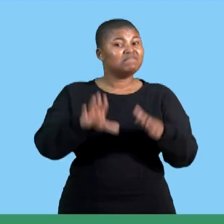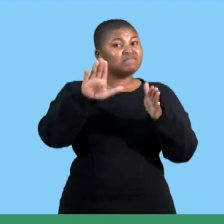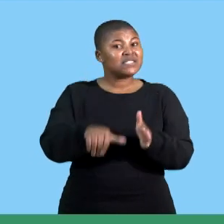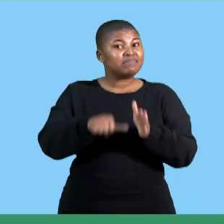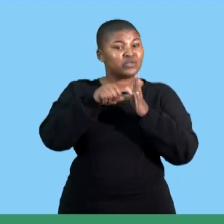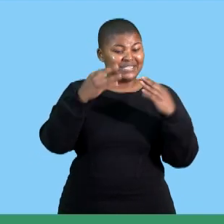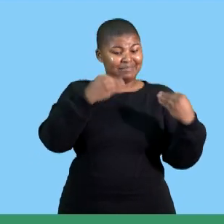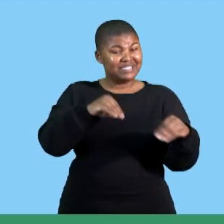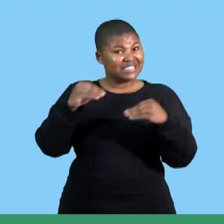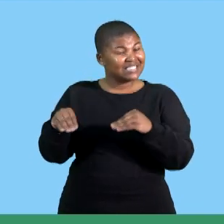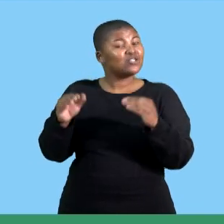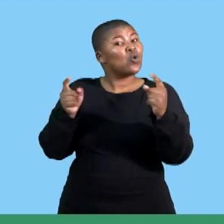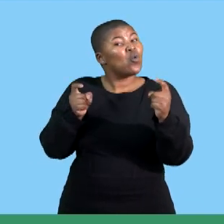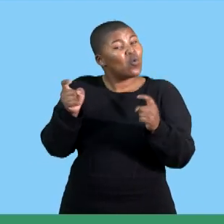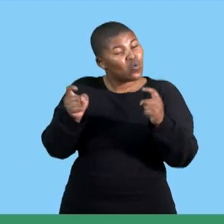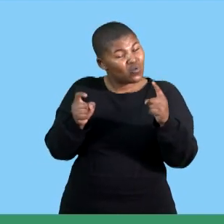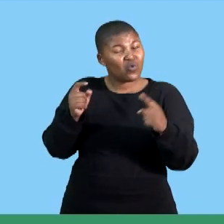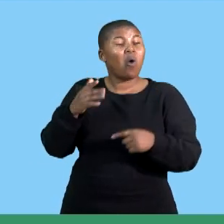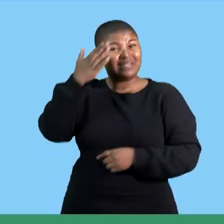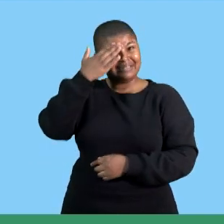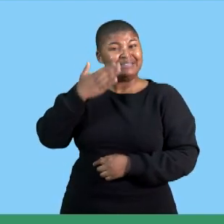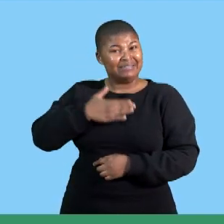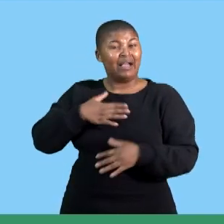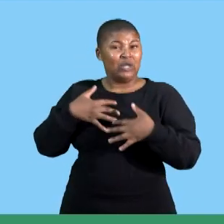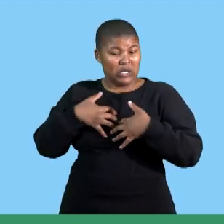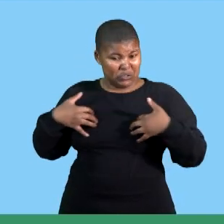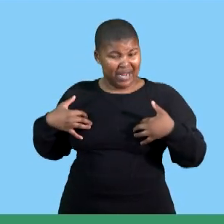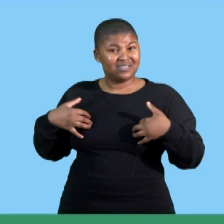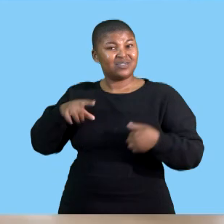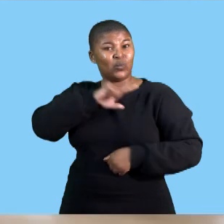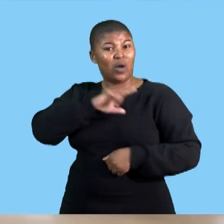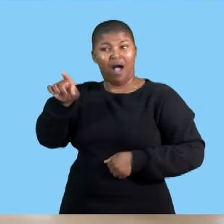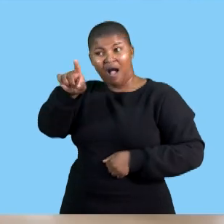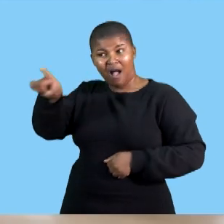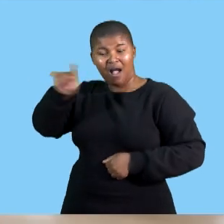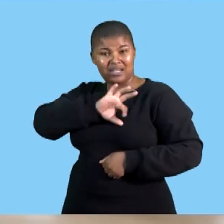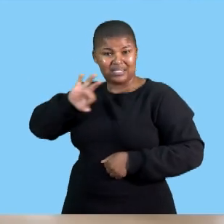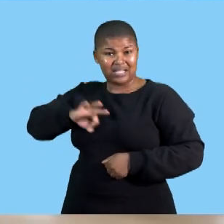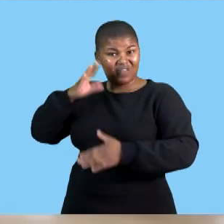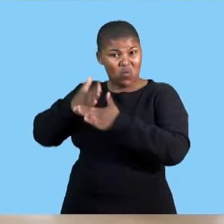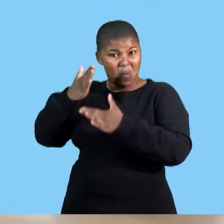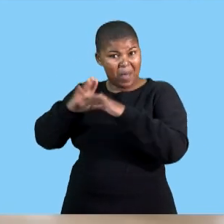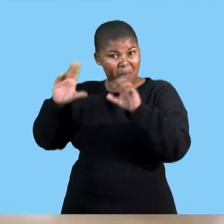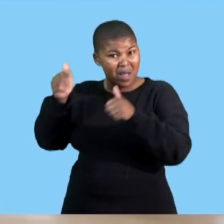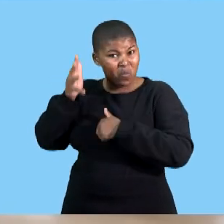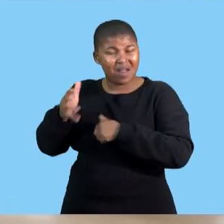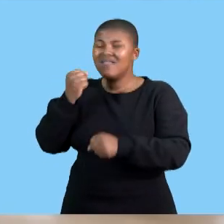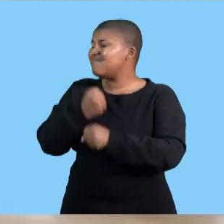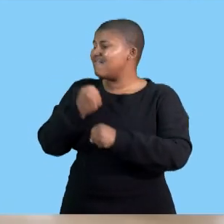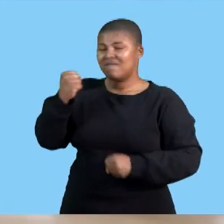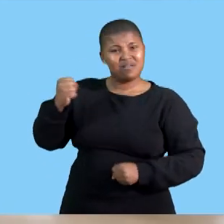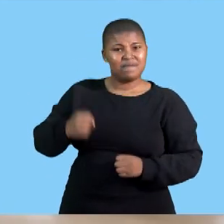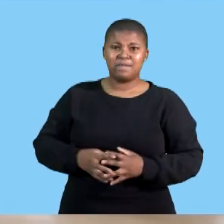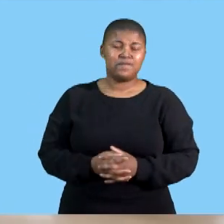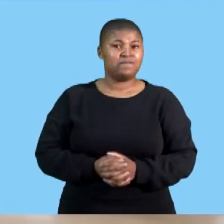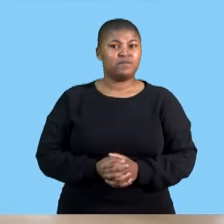if employees are sick, they are unable to come to the workplace or they will not be as productive as they are supposed to be.